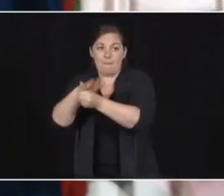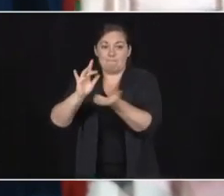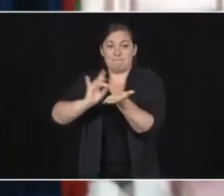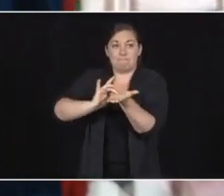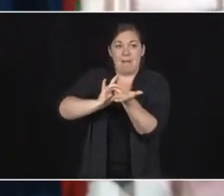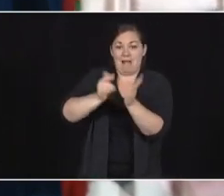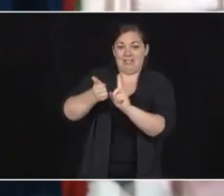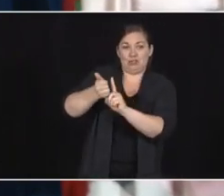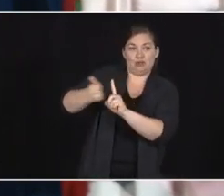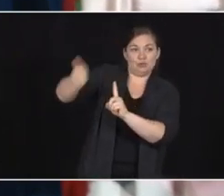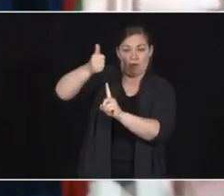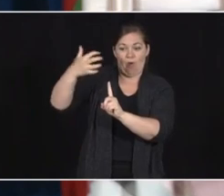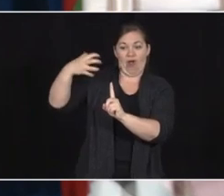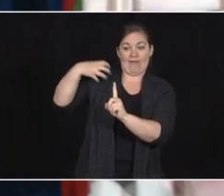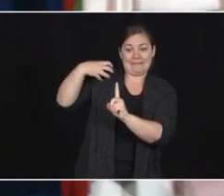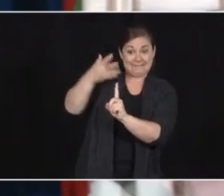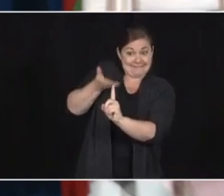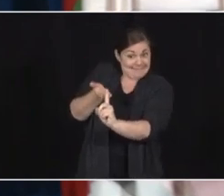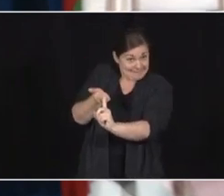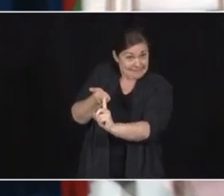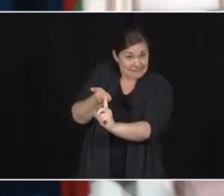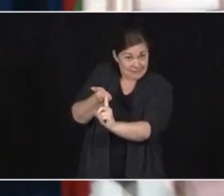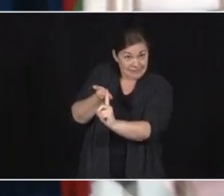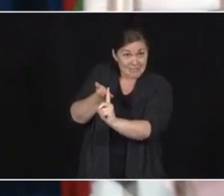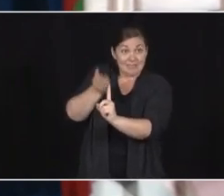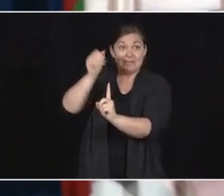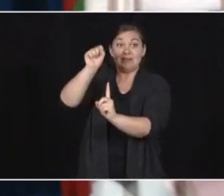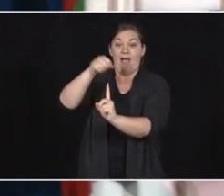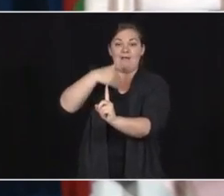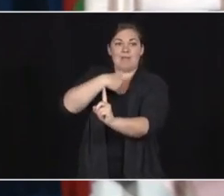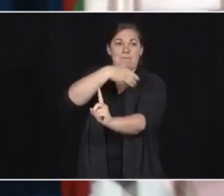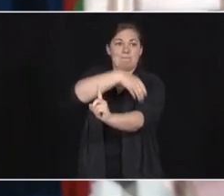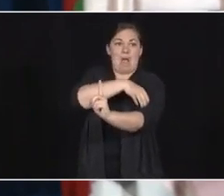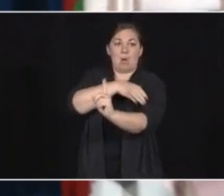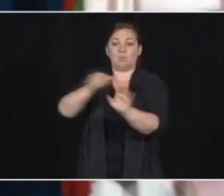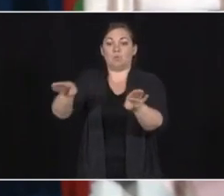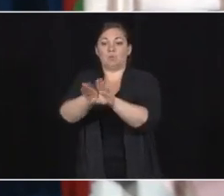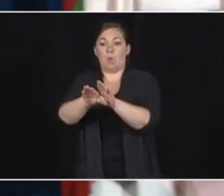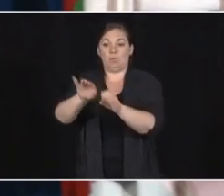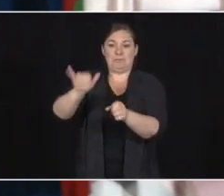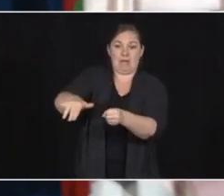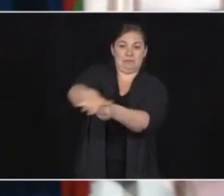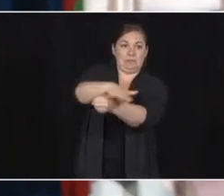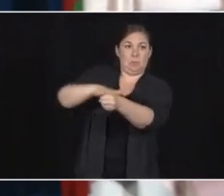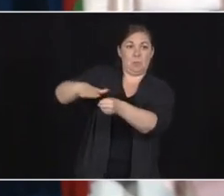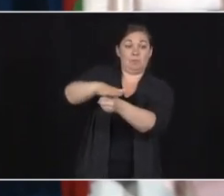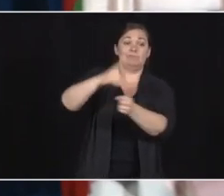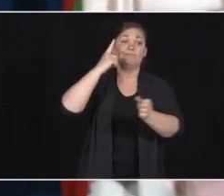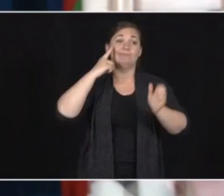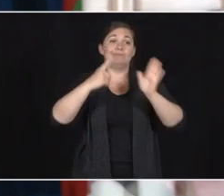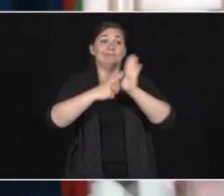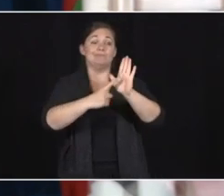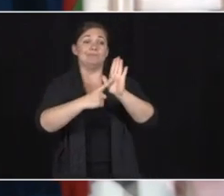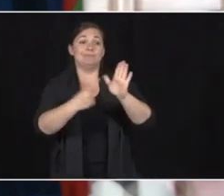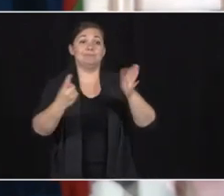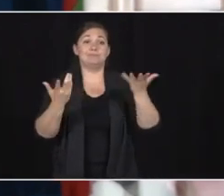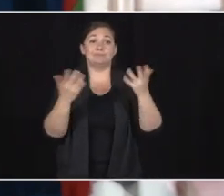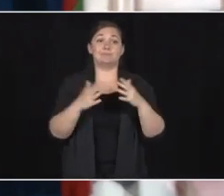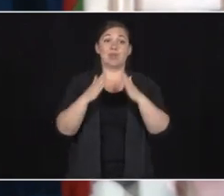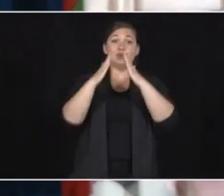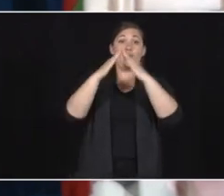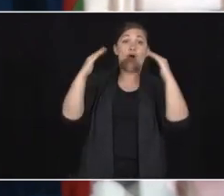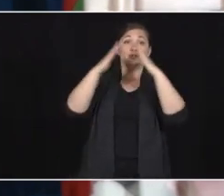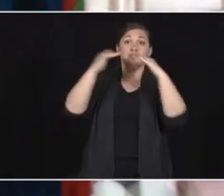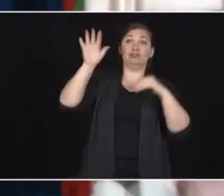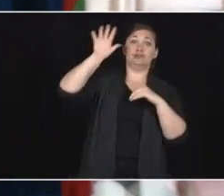themselves to close their area, similar to the one chief medical officer of health up in cottage country, saying that they